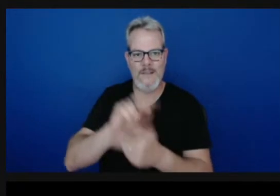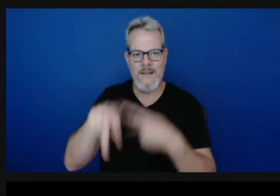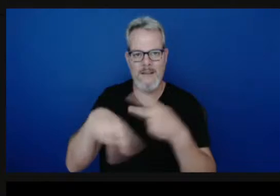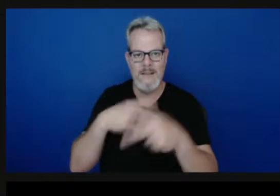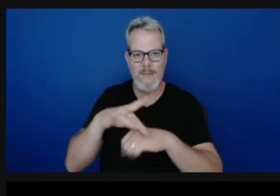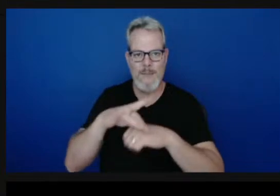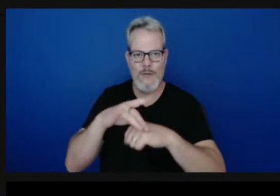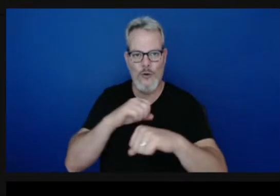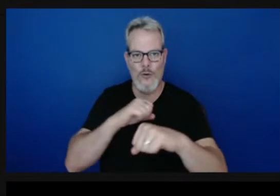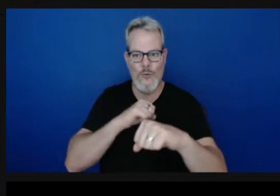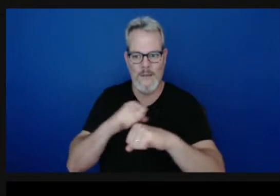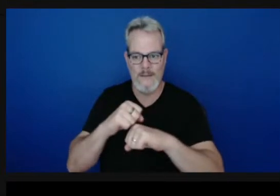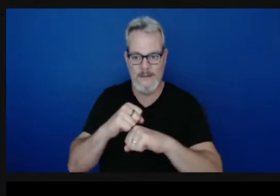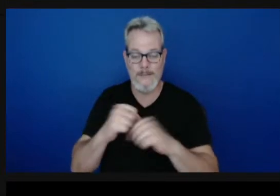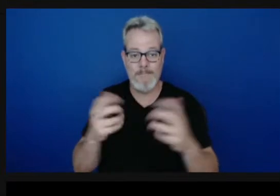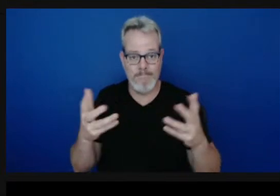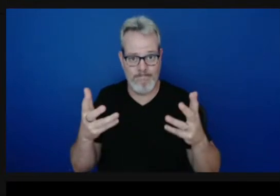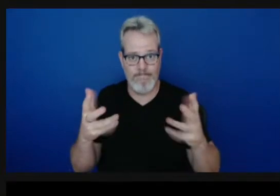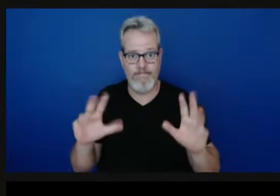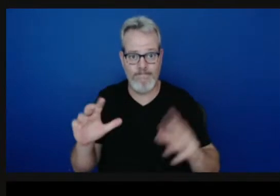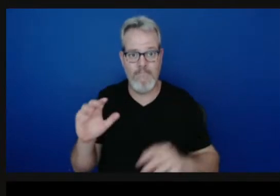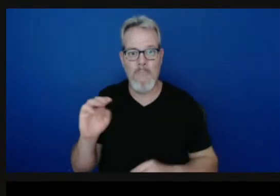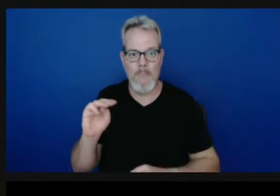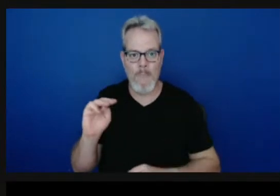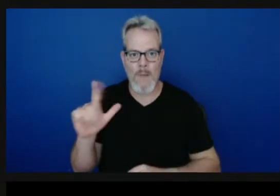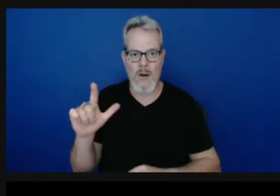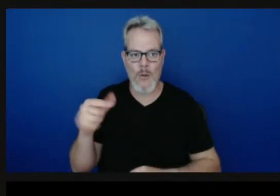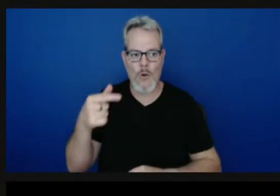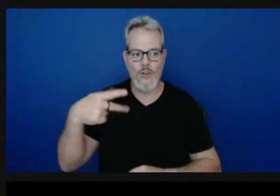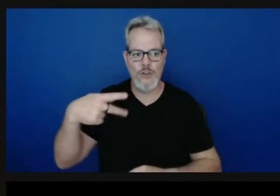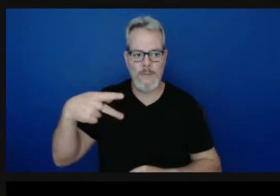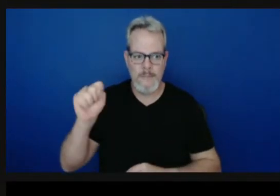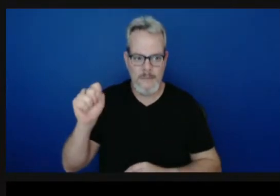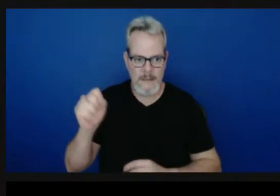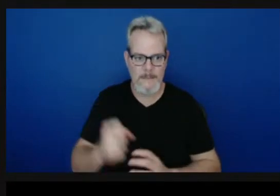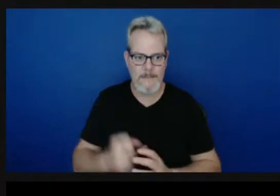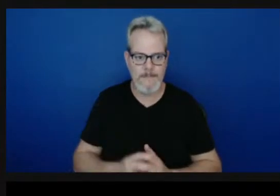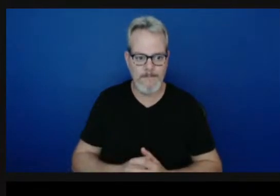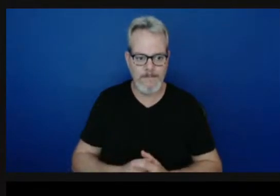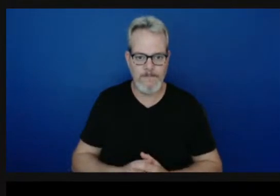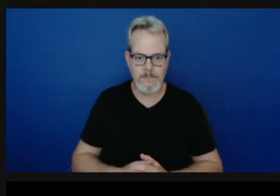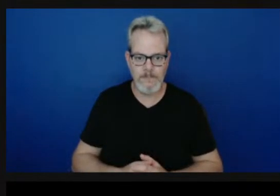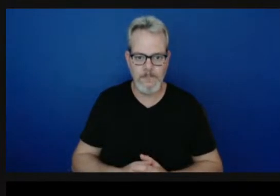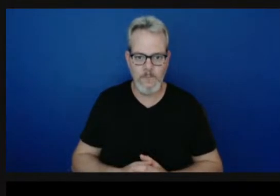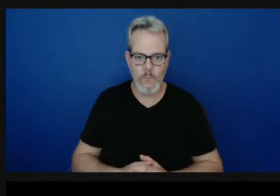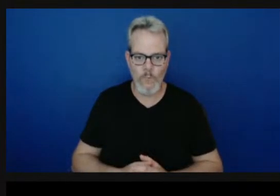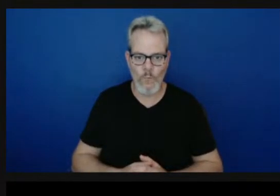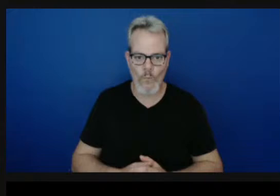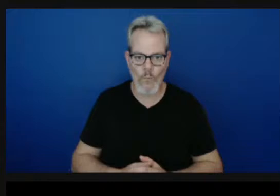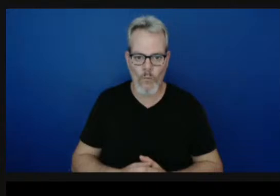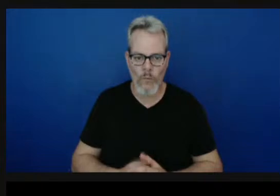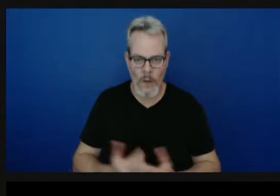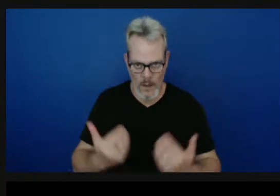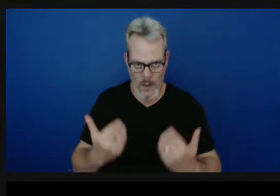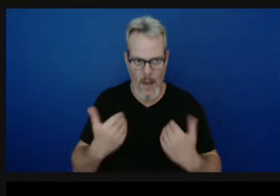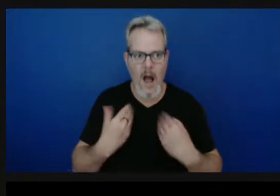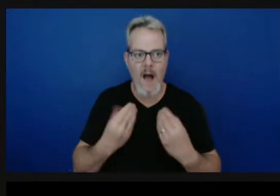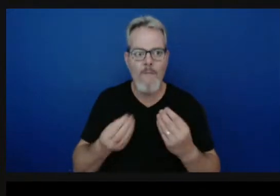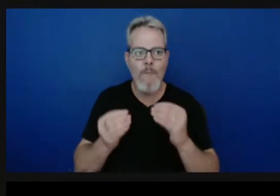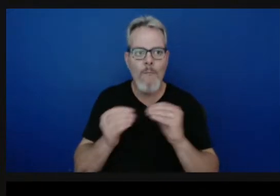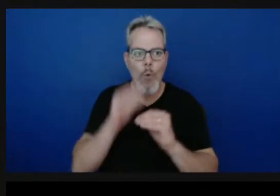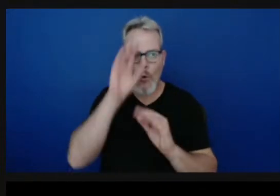So that is Maunaloa, GPS there. And we do have a few more images from a release